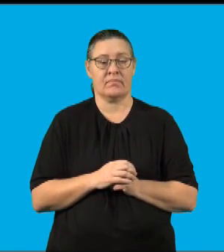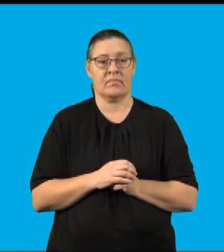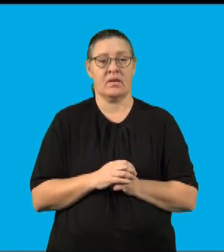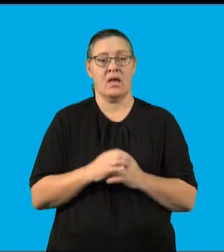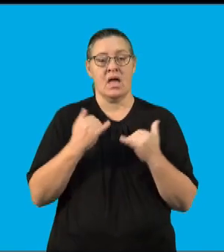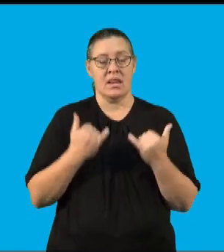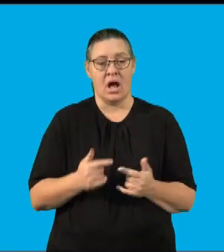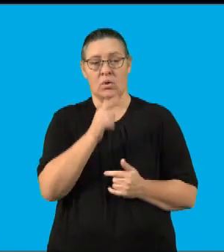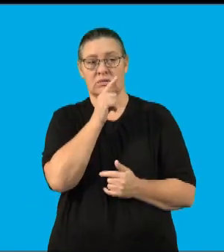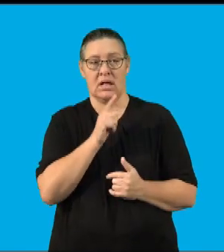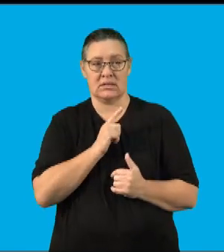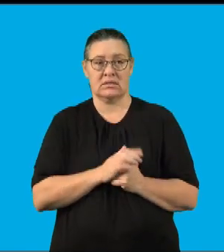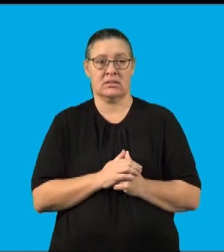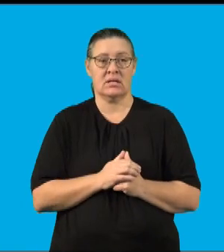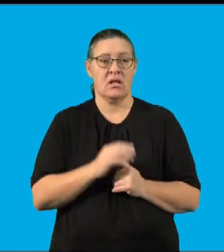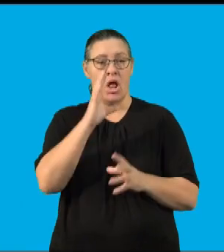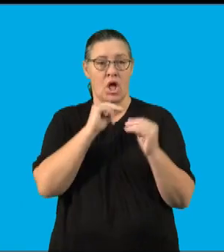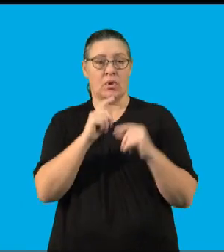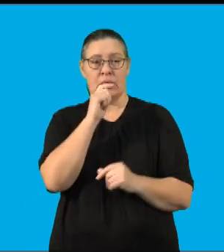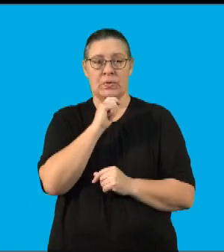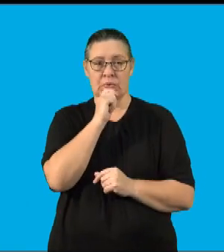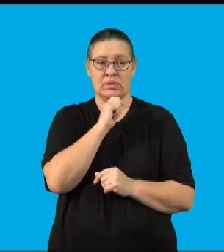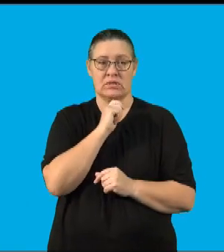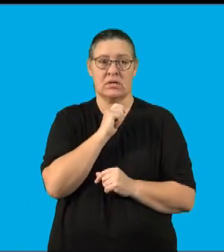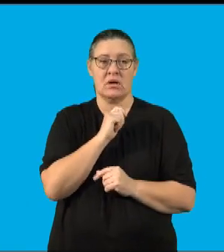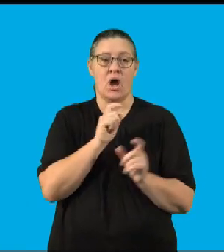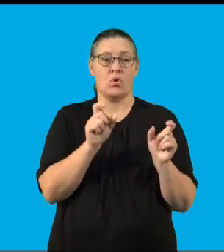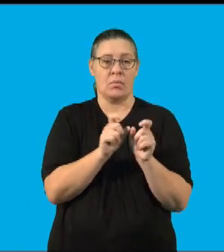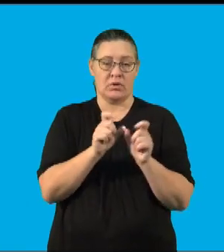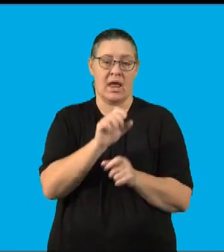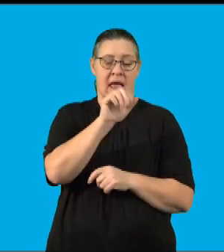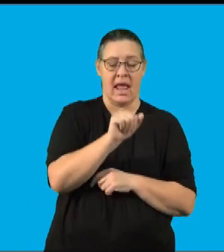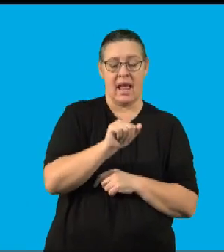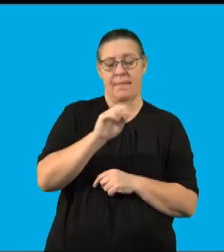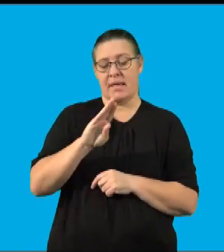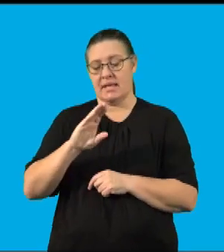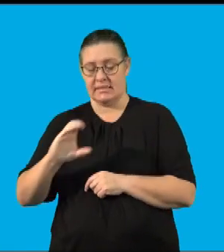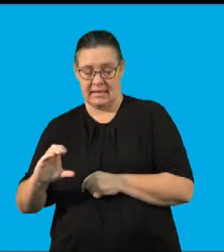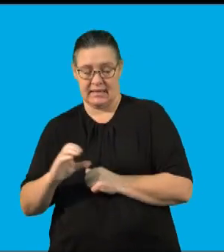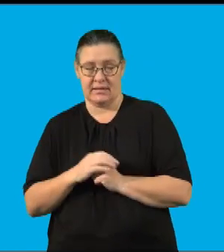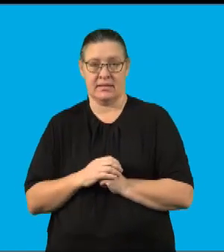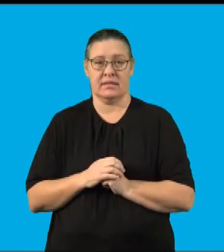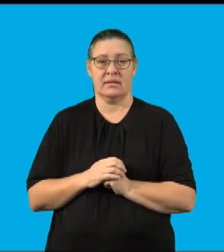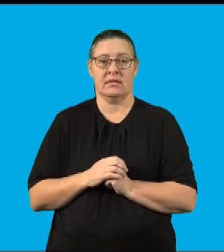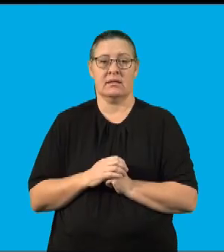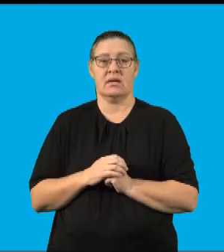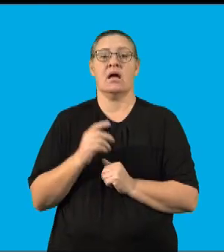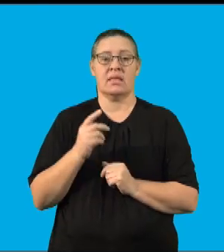Moving right along, we are now told here that learners are using compounds A to C that are shown